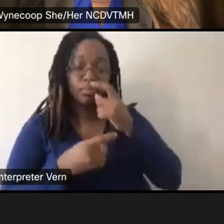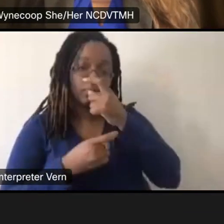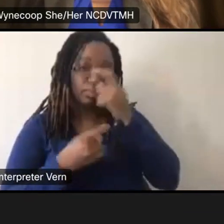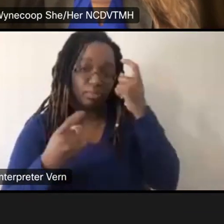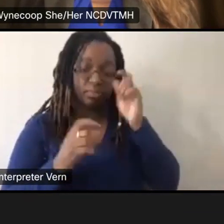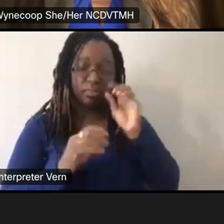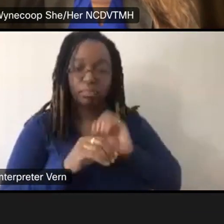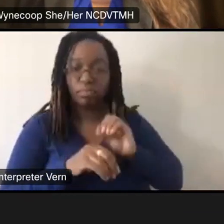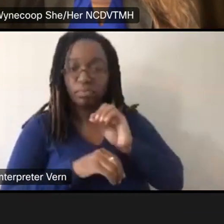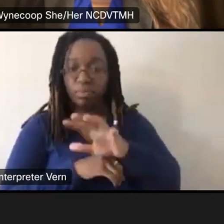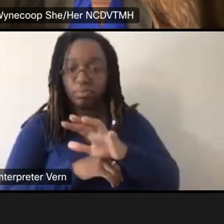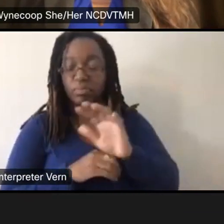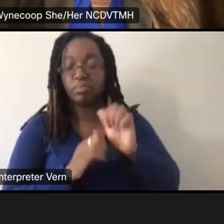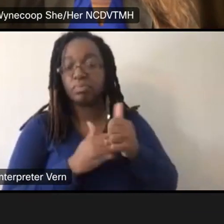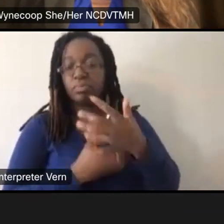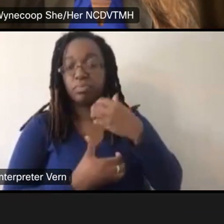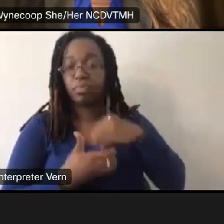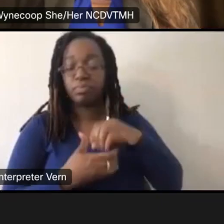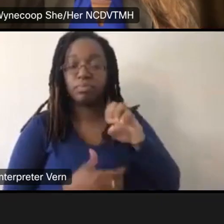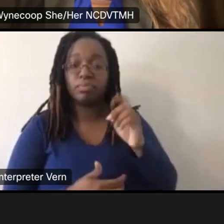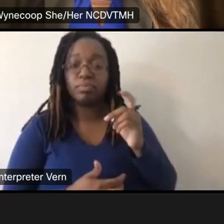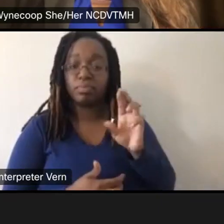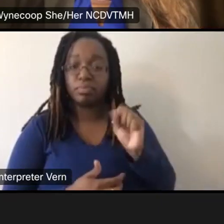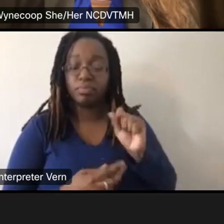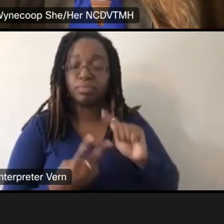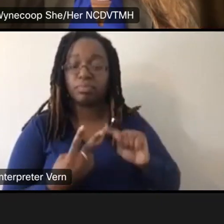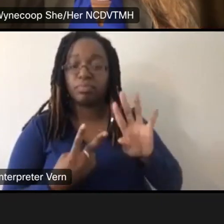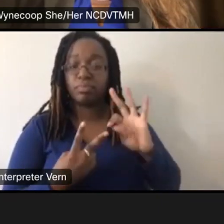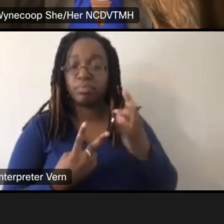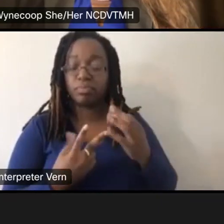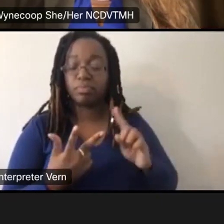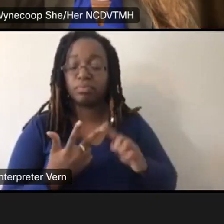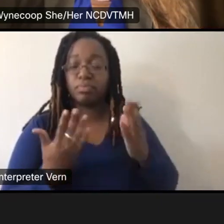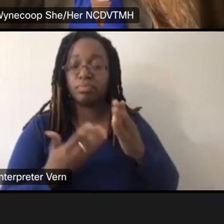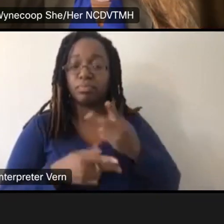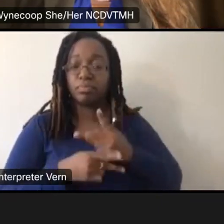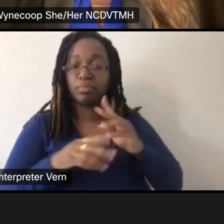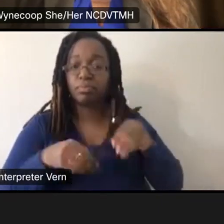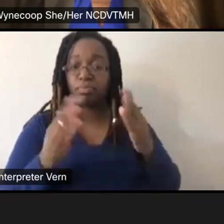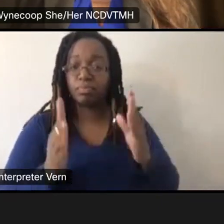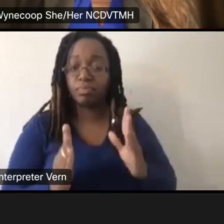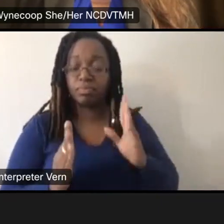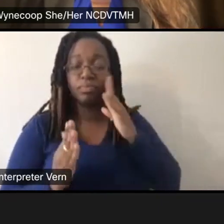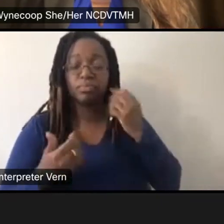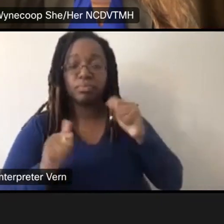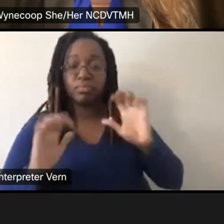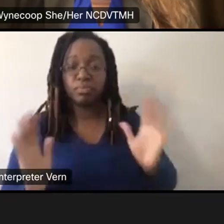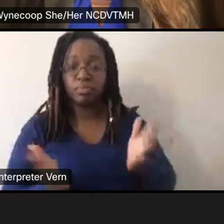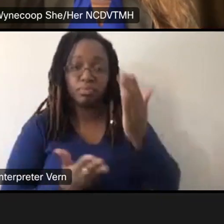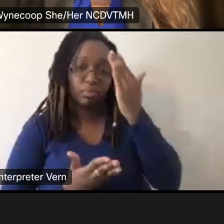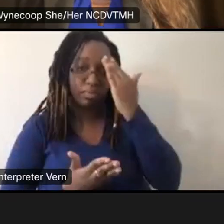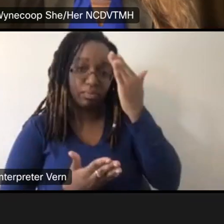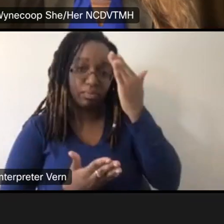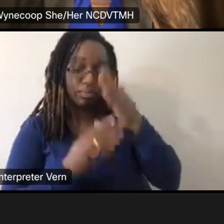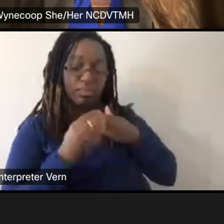including elders, their families, and service providers by uplifting and supporting the knowledge and leadership around this topic.